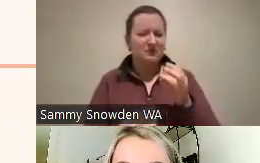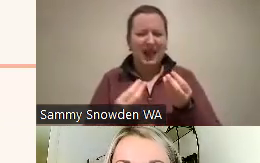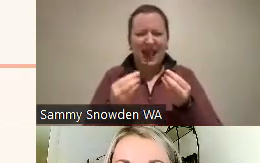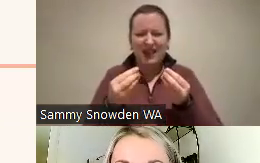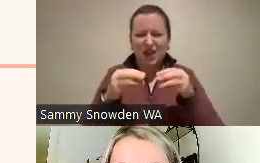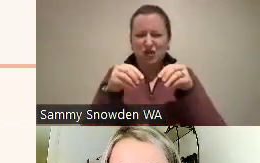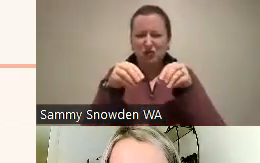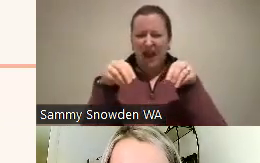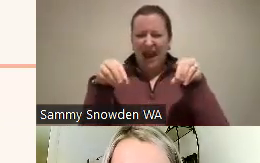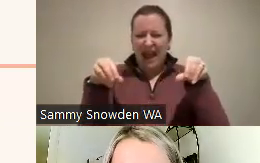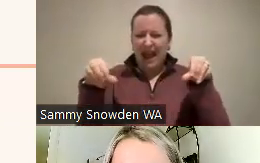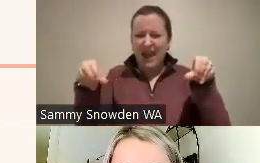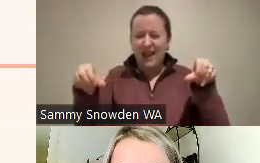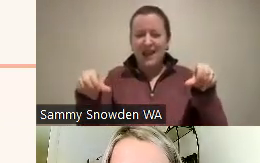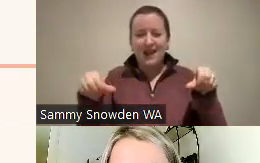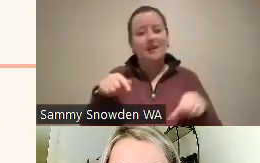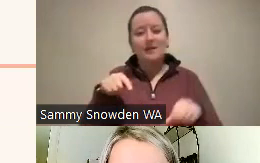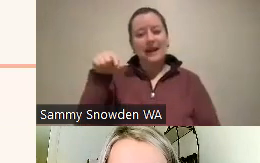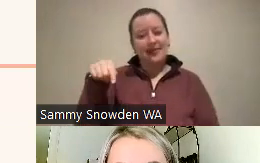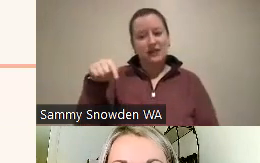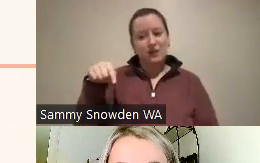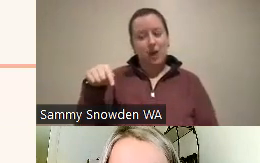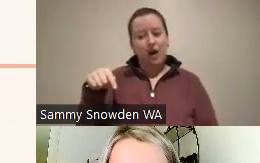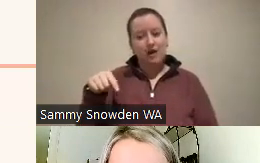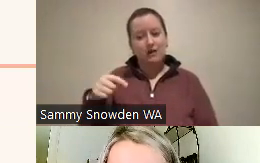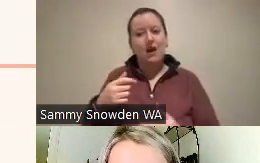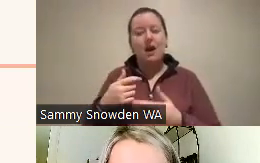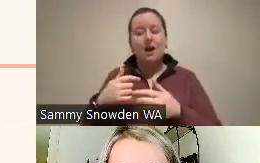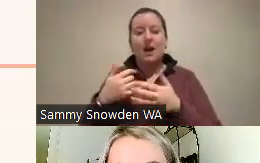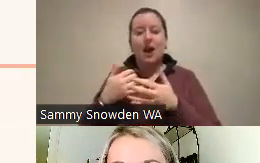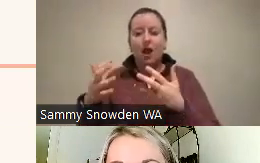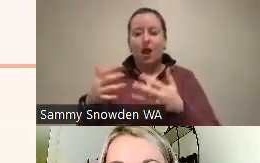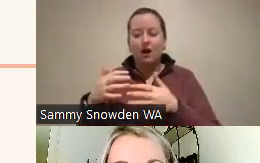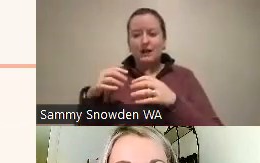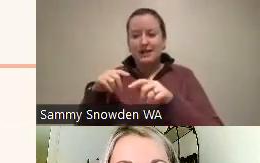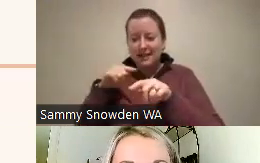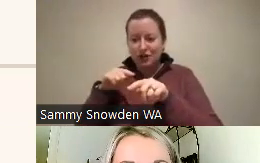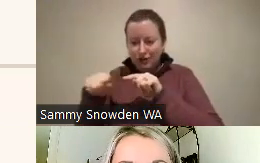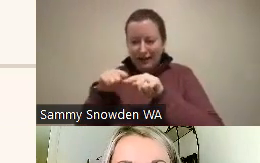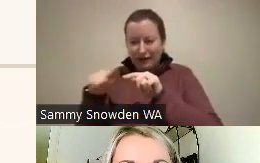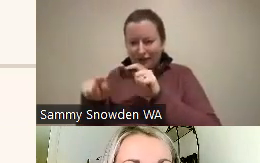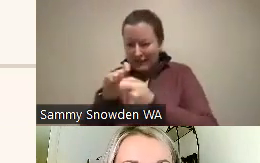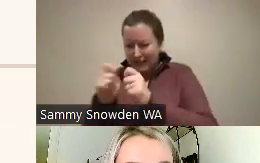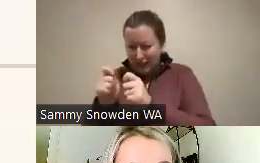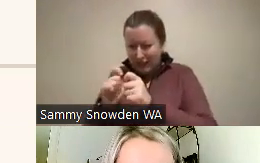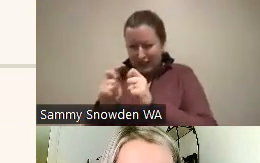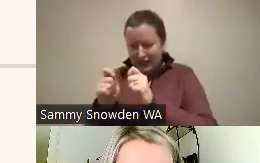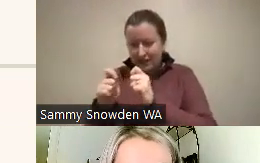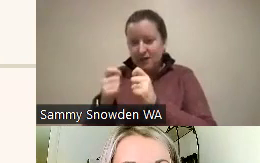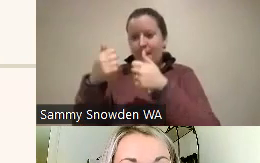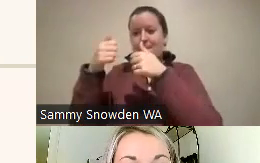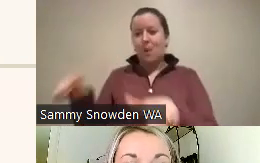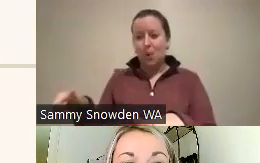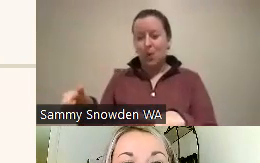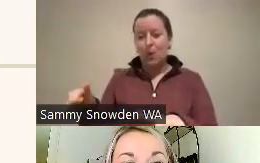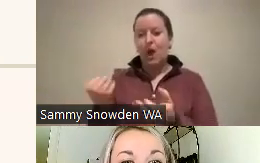smooth, so it won't feel uncomfortable to drink. So we've got some nice little recipes in a minute to how you